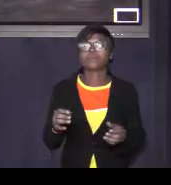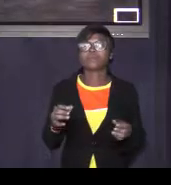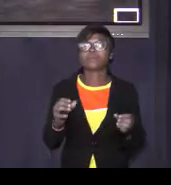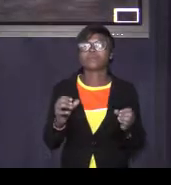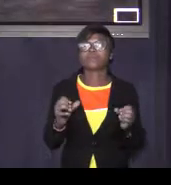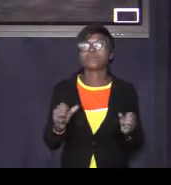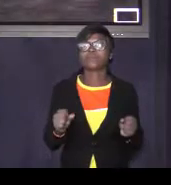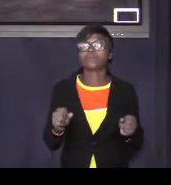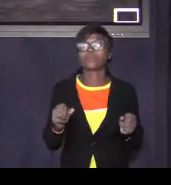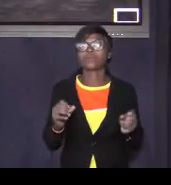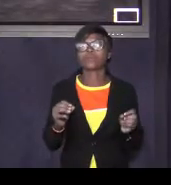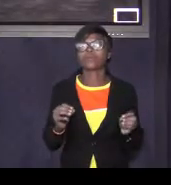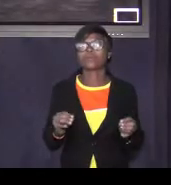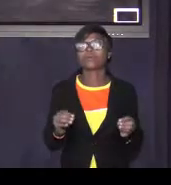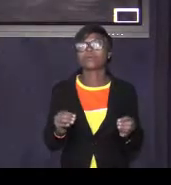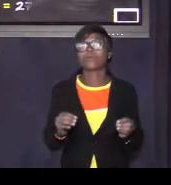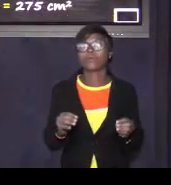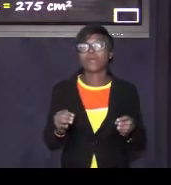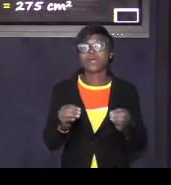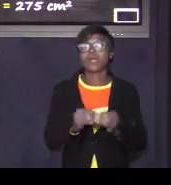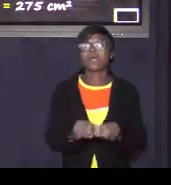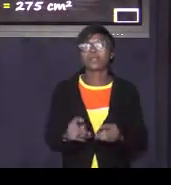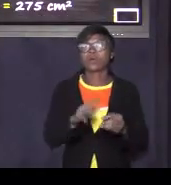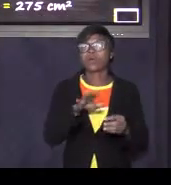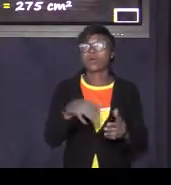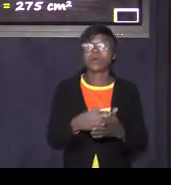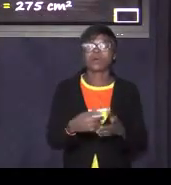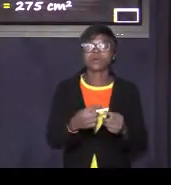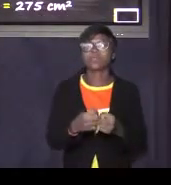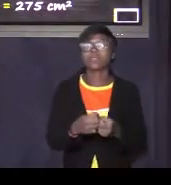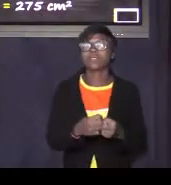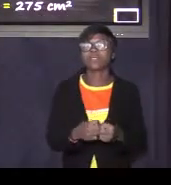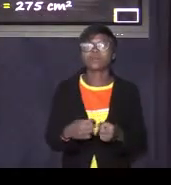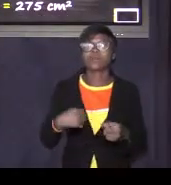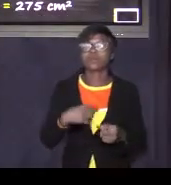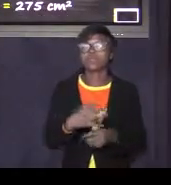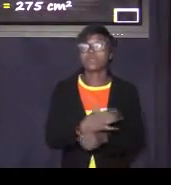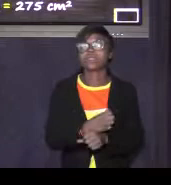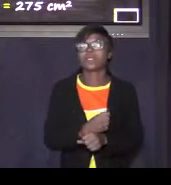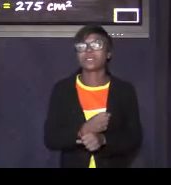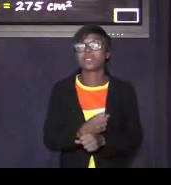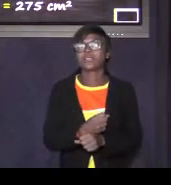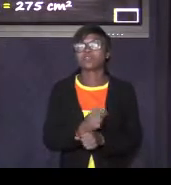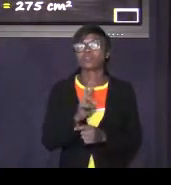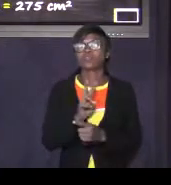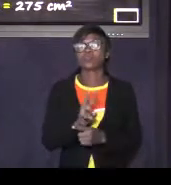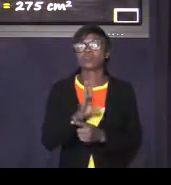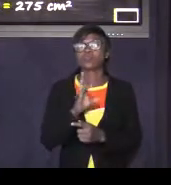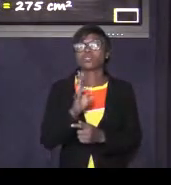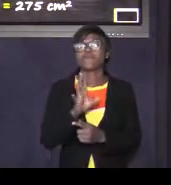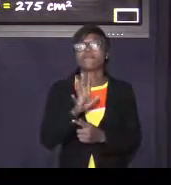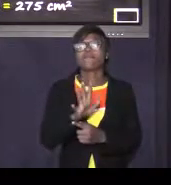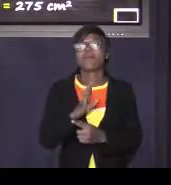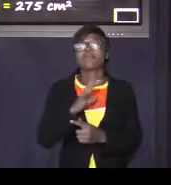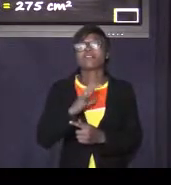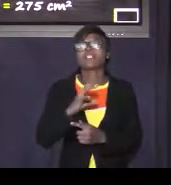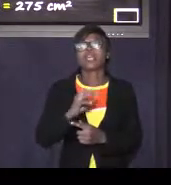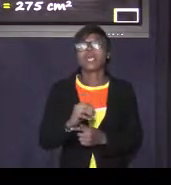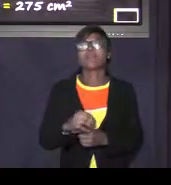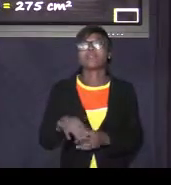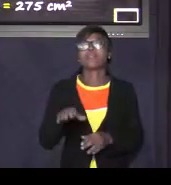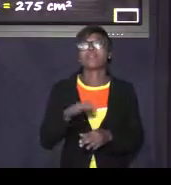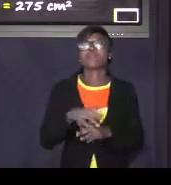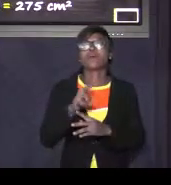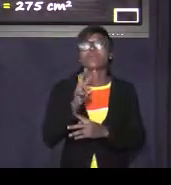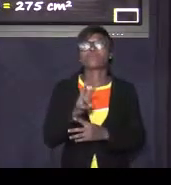And so, adding everything together, 275 centimeters squares for this particular compound